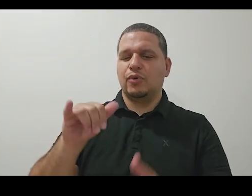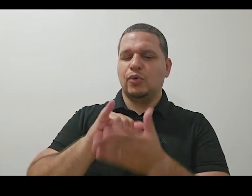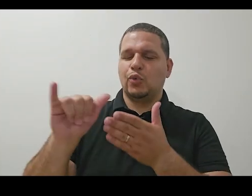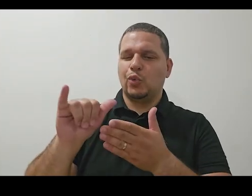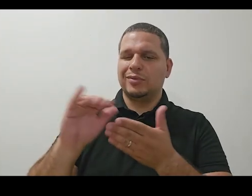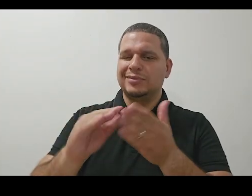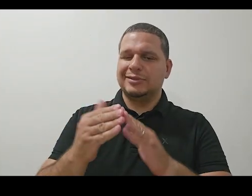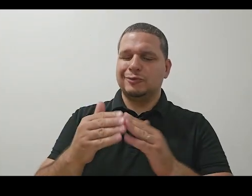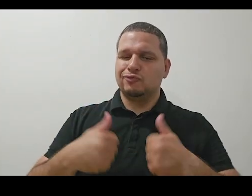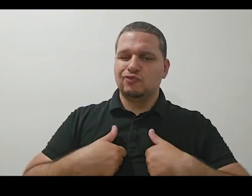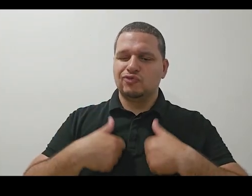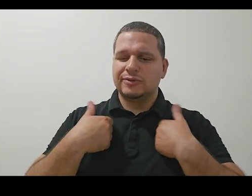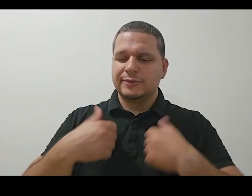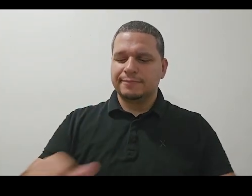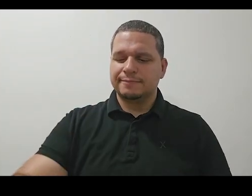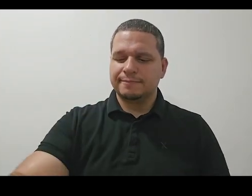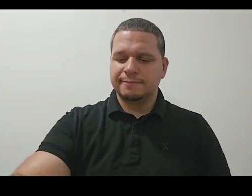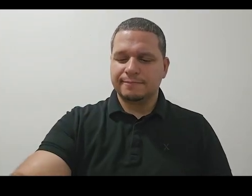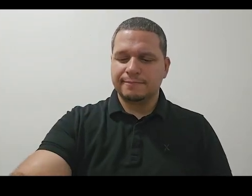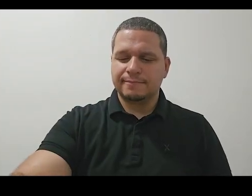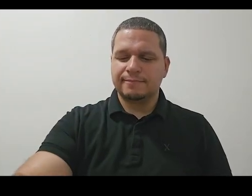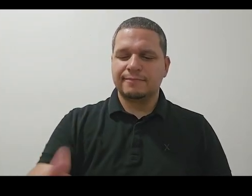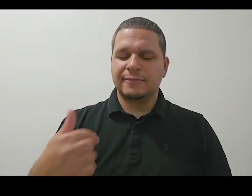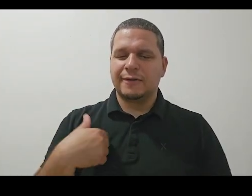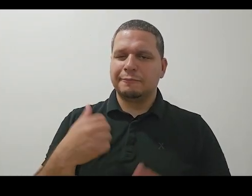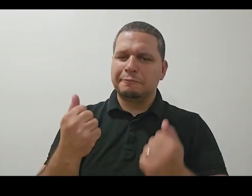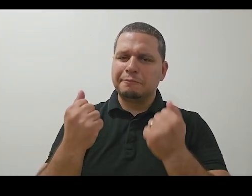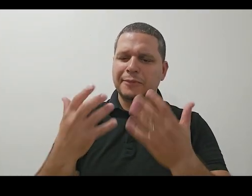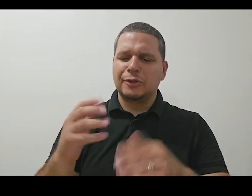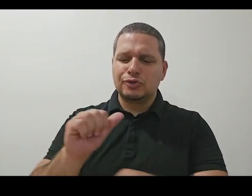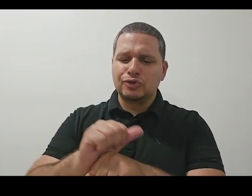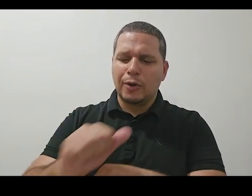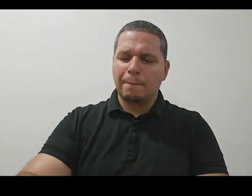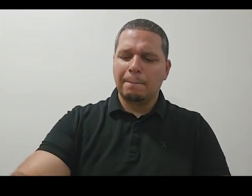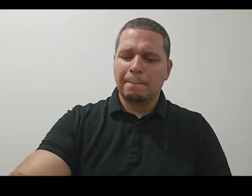and I've had a bunch of jobs from